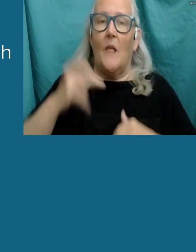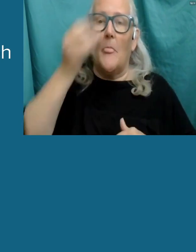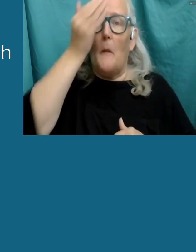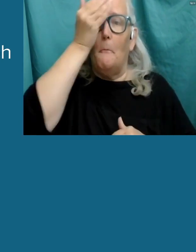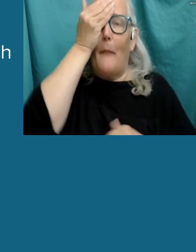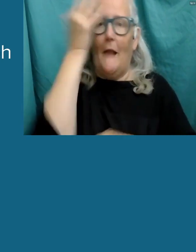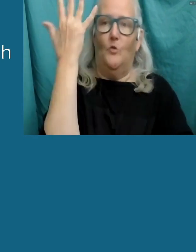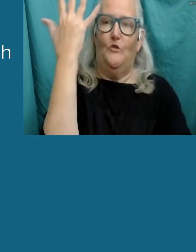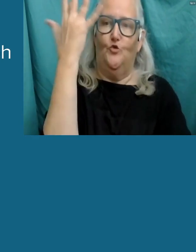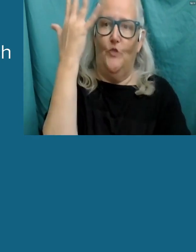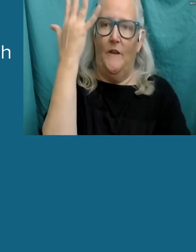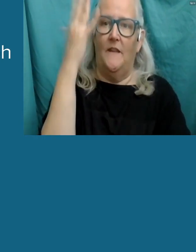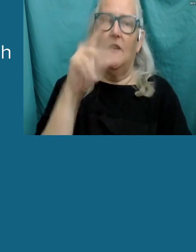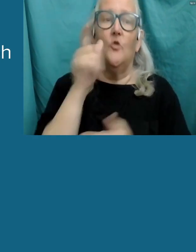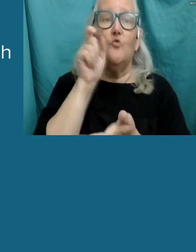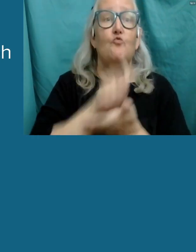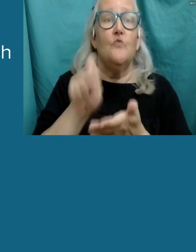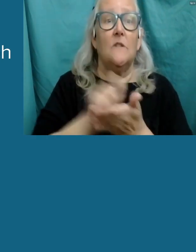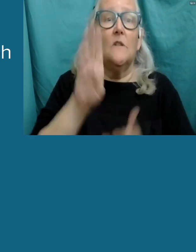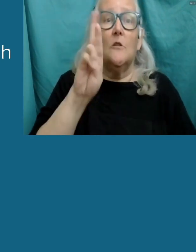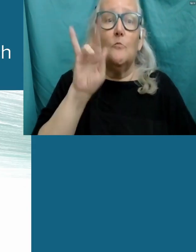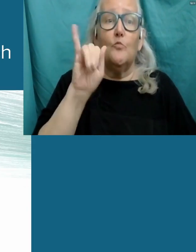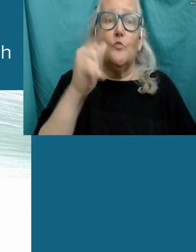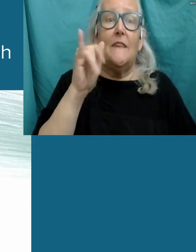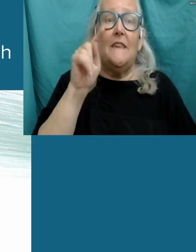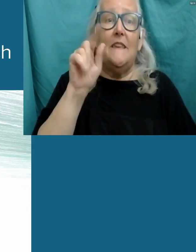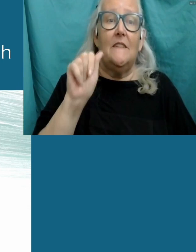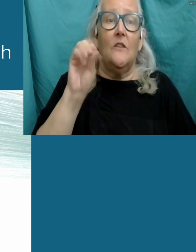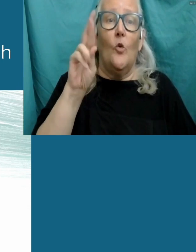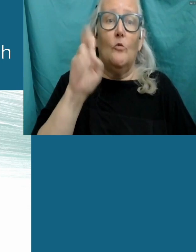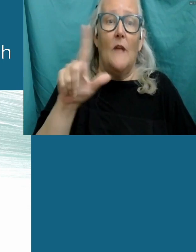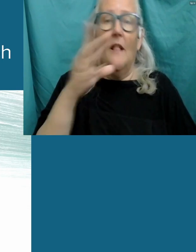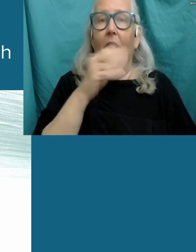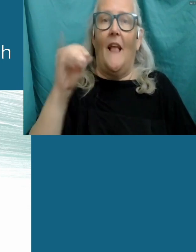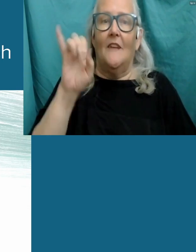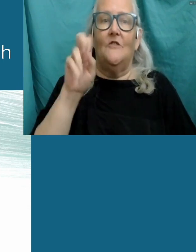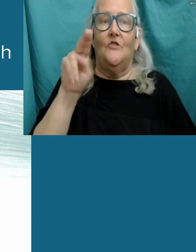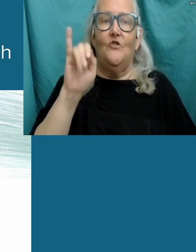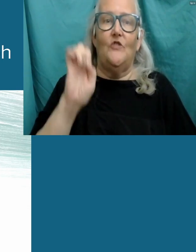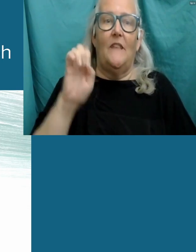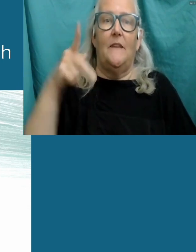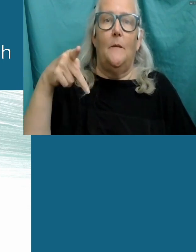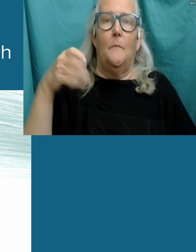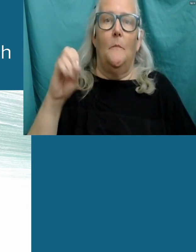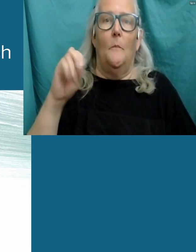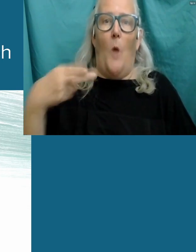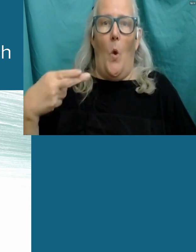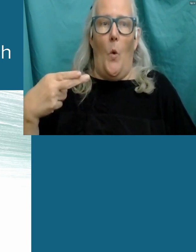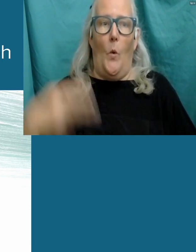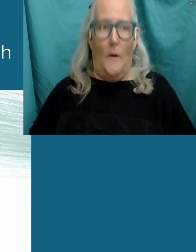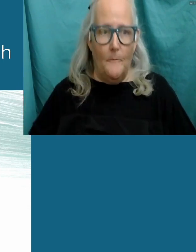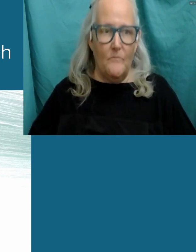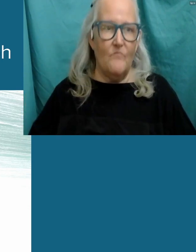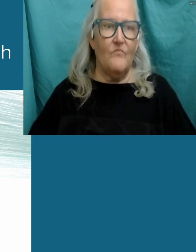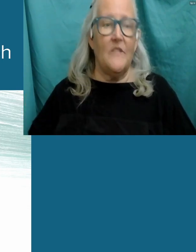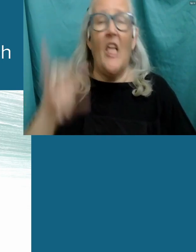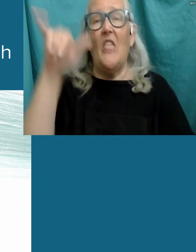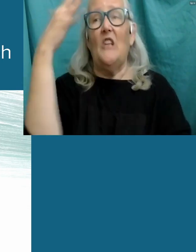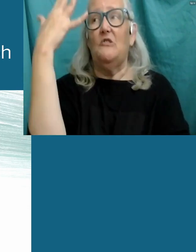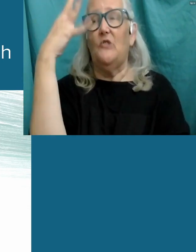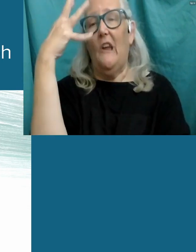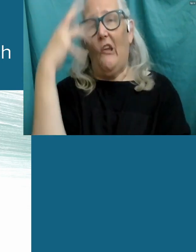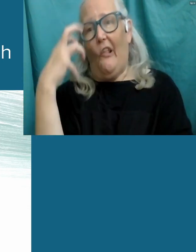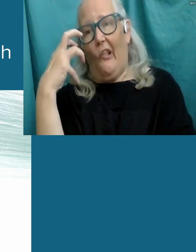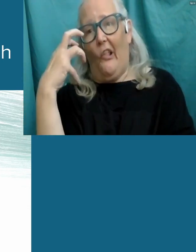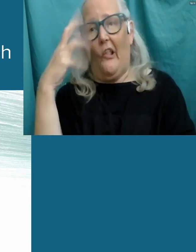Brigitte Aurel and Jenny Poe. The gnarled tree on the hill